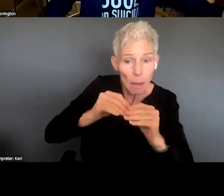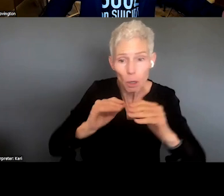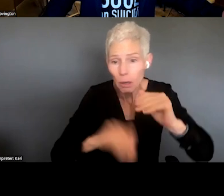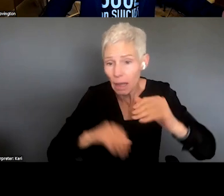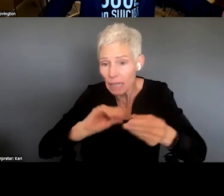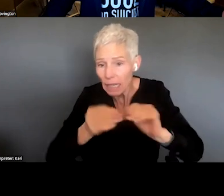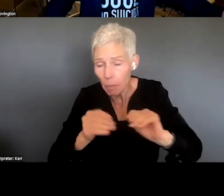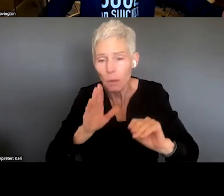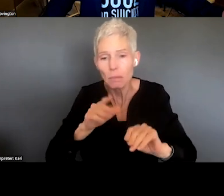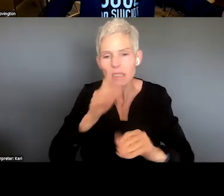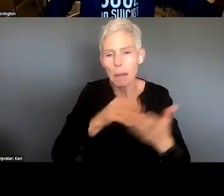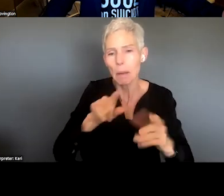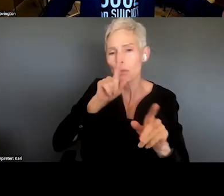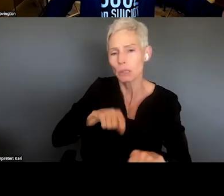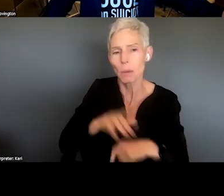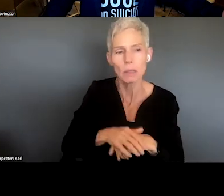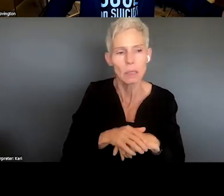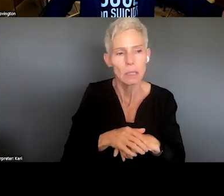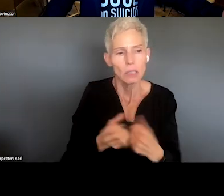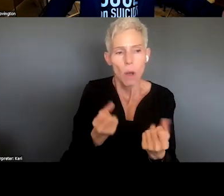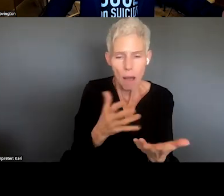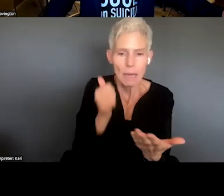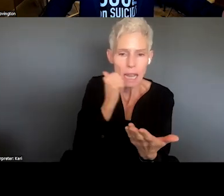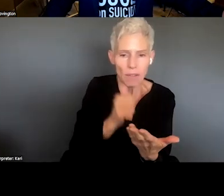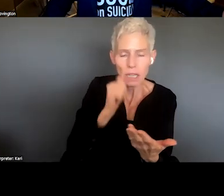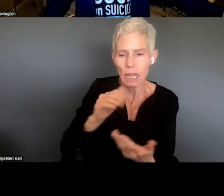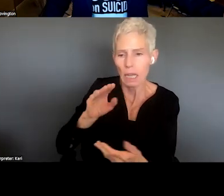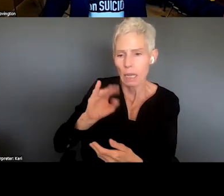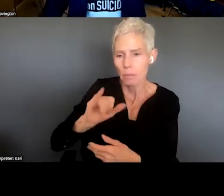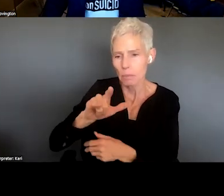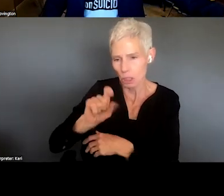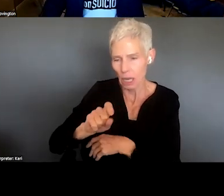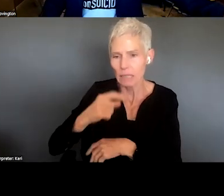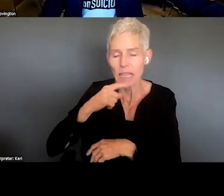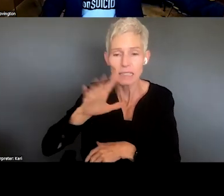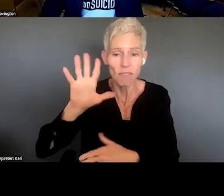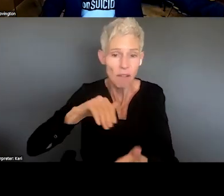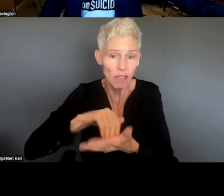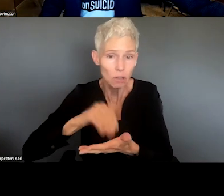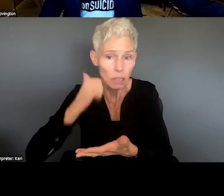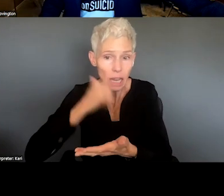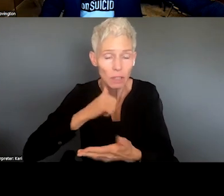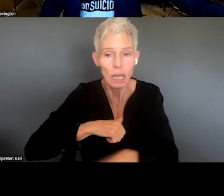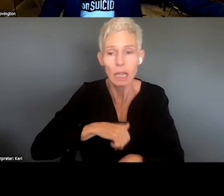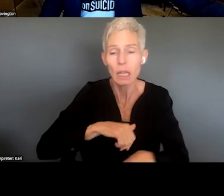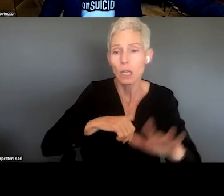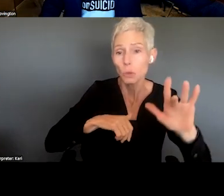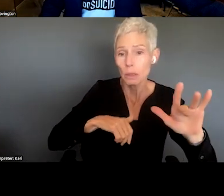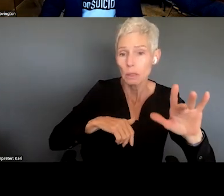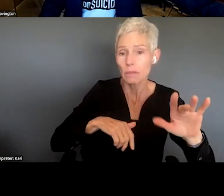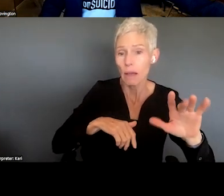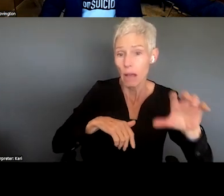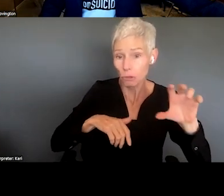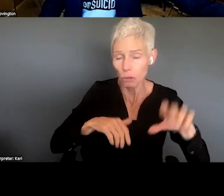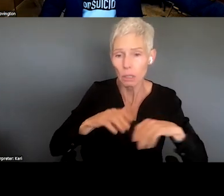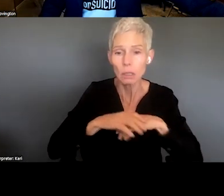the, how many a day? Michelle Bauman says 5,000 a day. We've got 2,500.